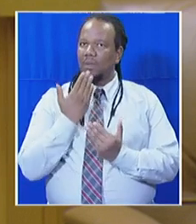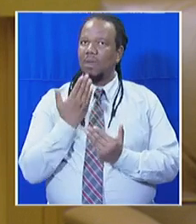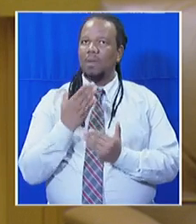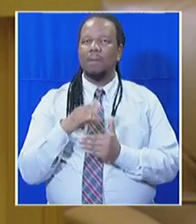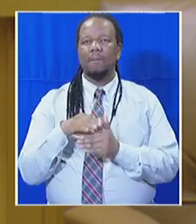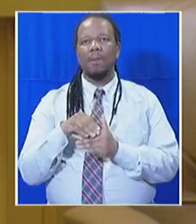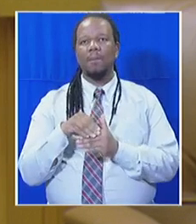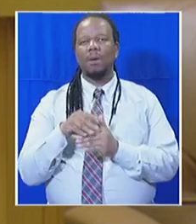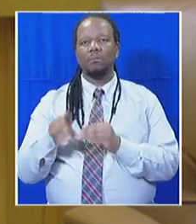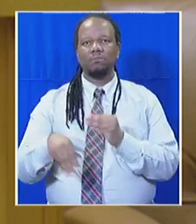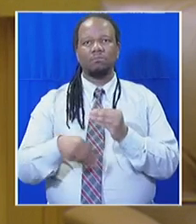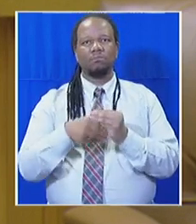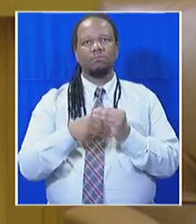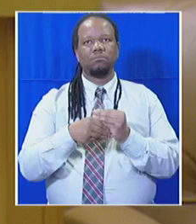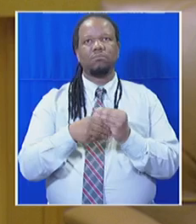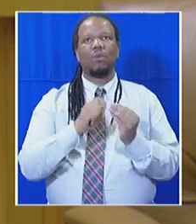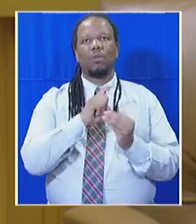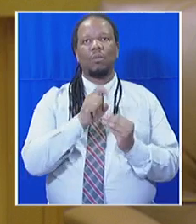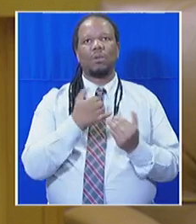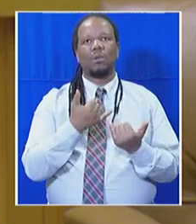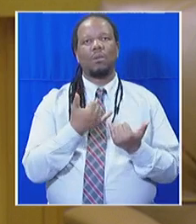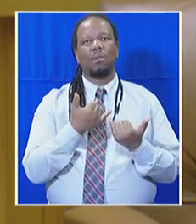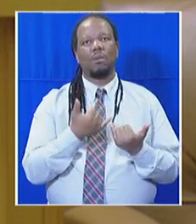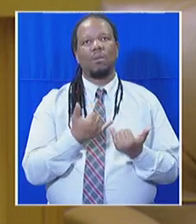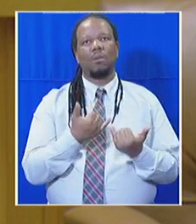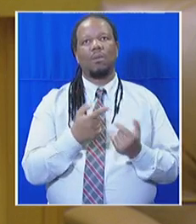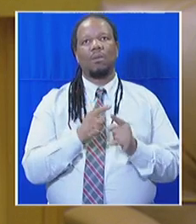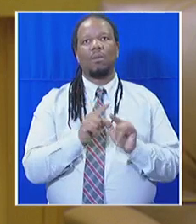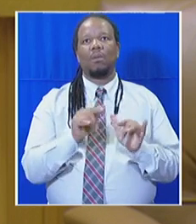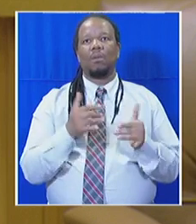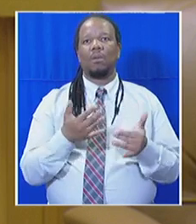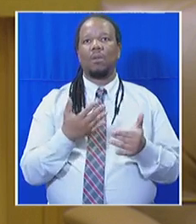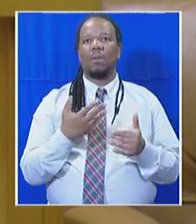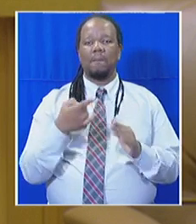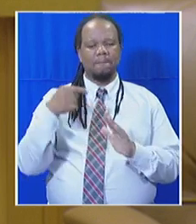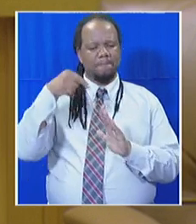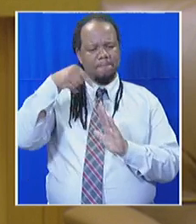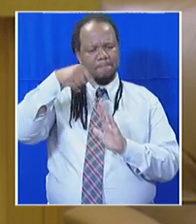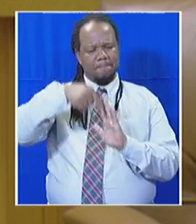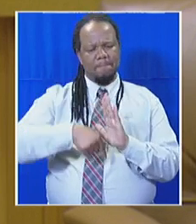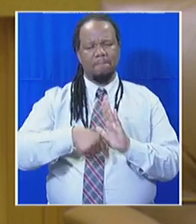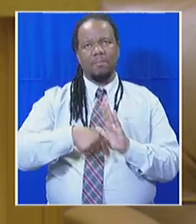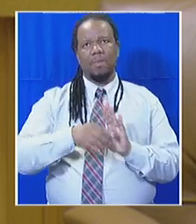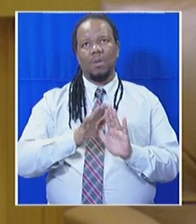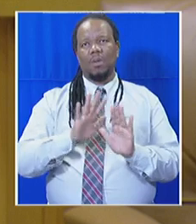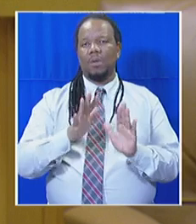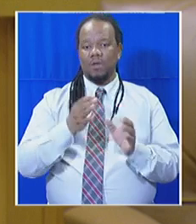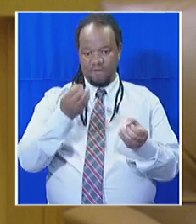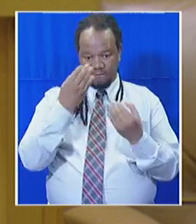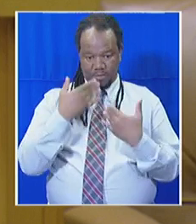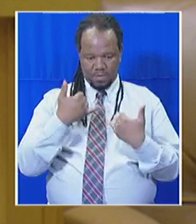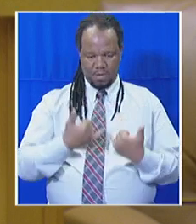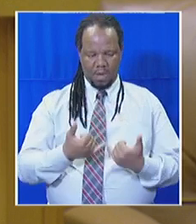question, but as you can hear, that follow-up question is too involved, needs a detail. I don't have that information with